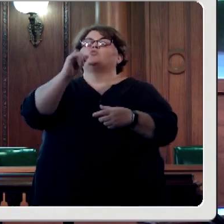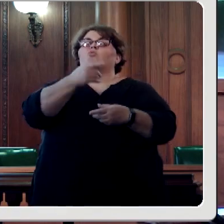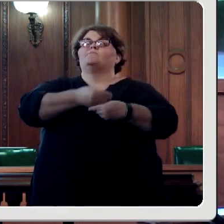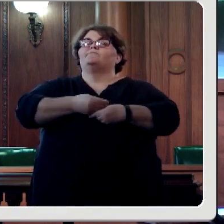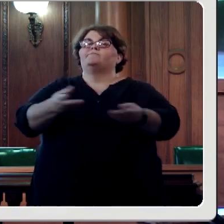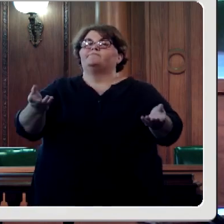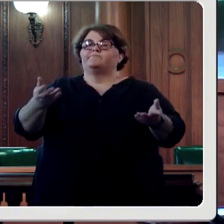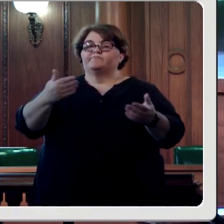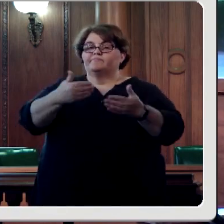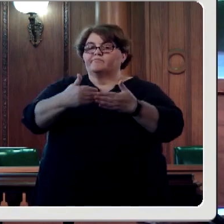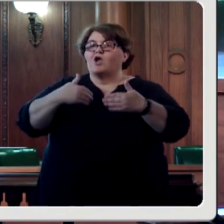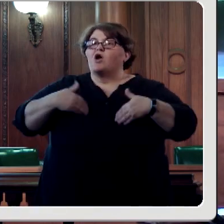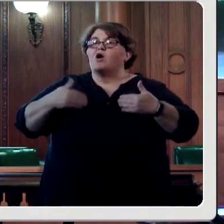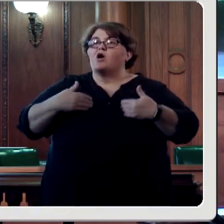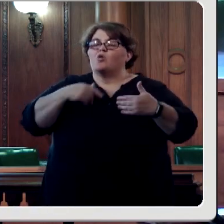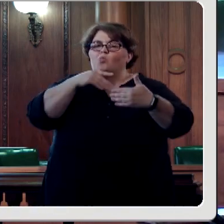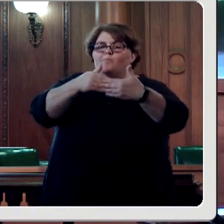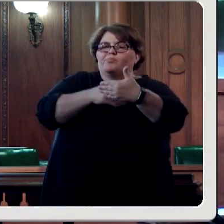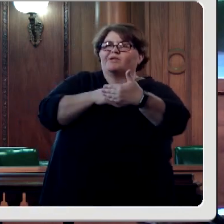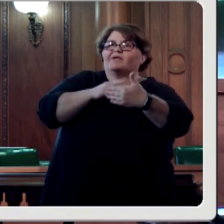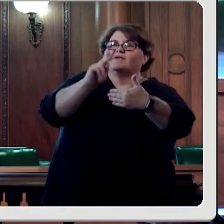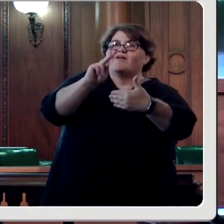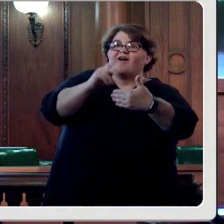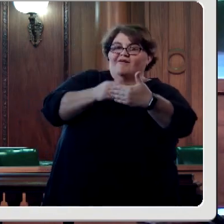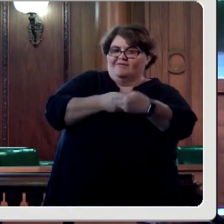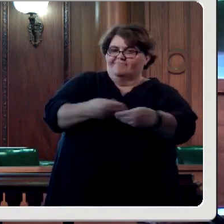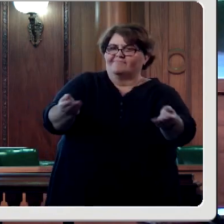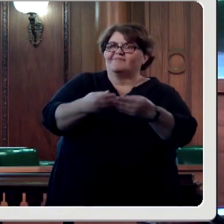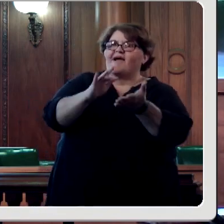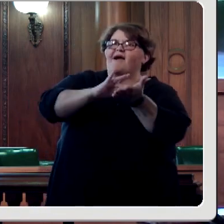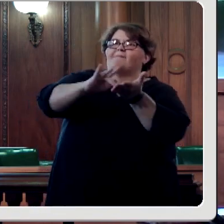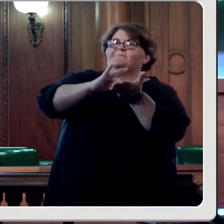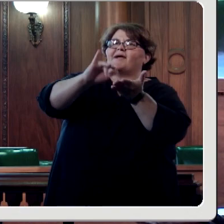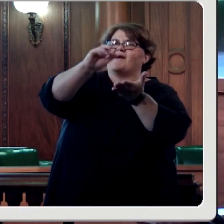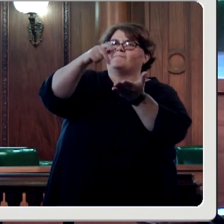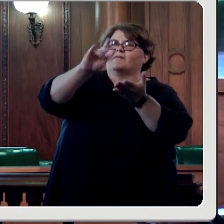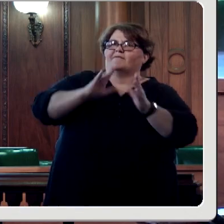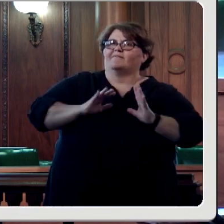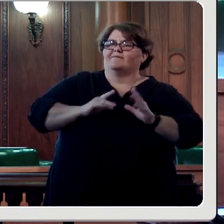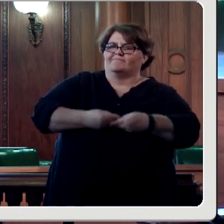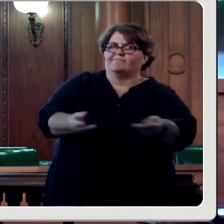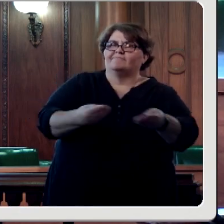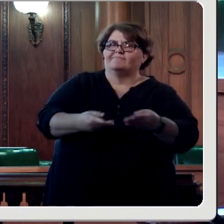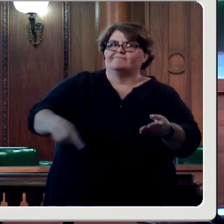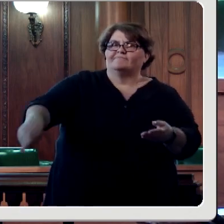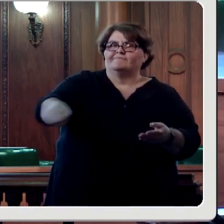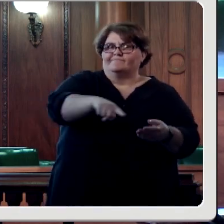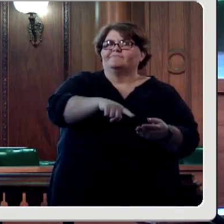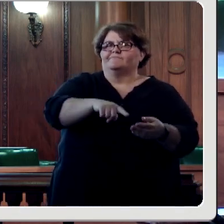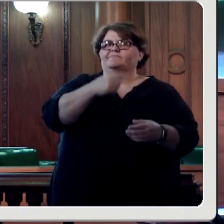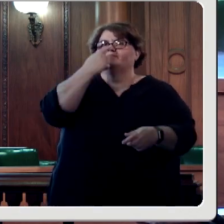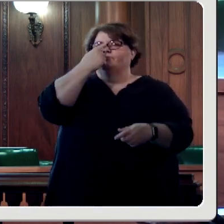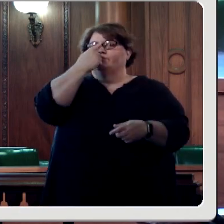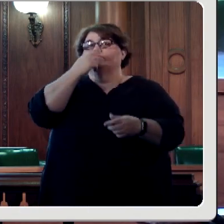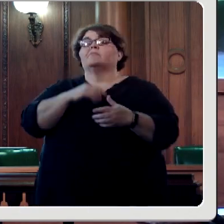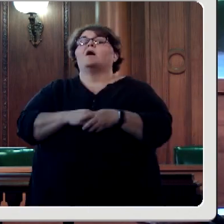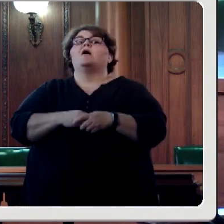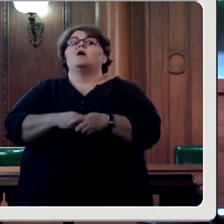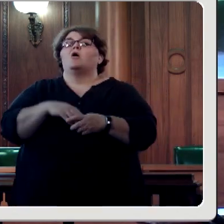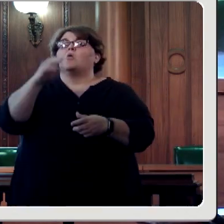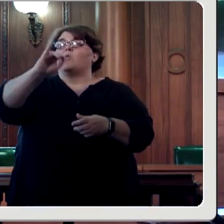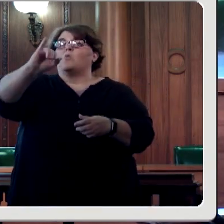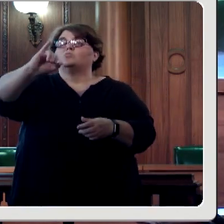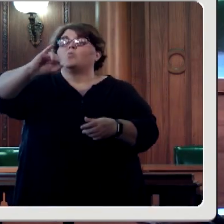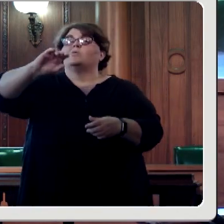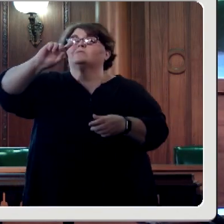indicates to me that nobody's down with COVID, which is fantastic. And they're in good shape. As with Pat Sullivan,